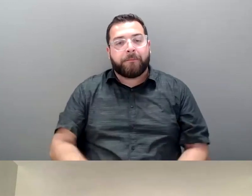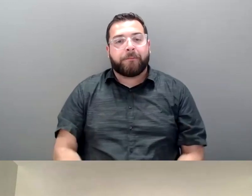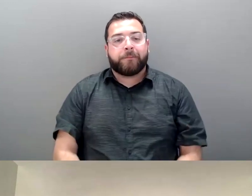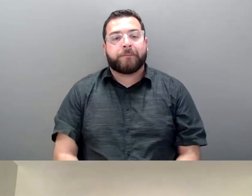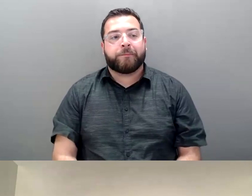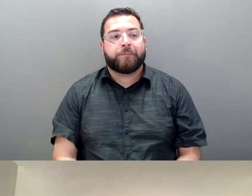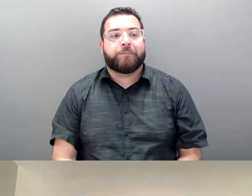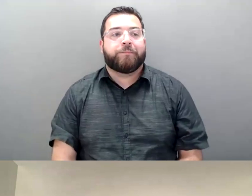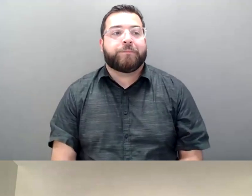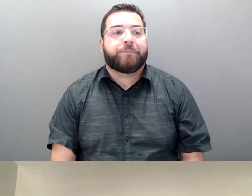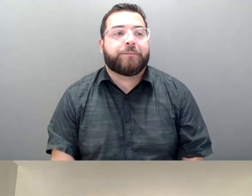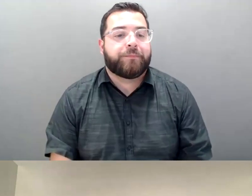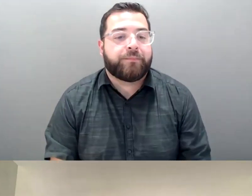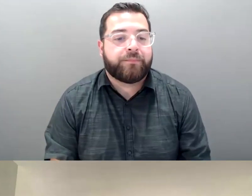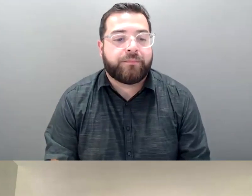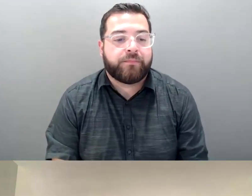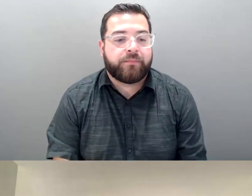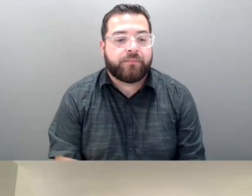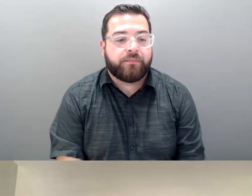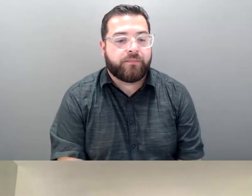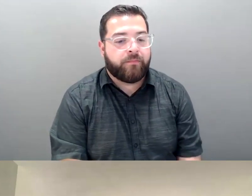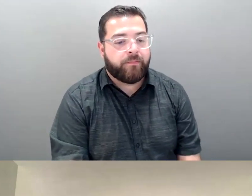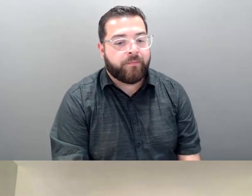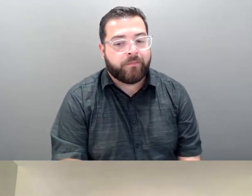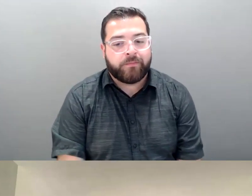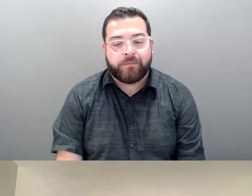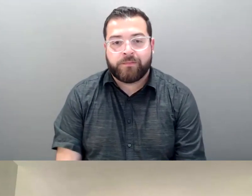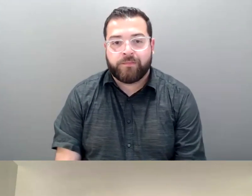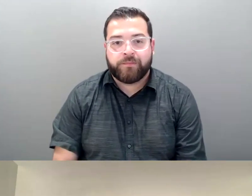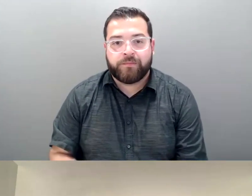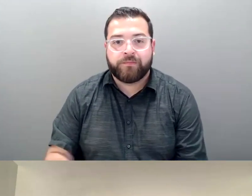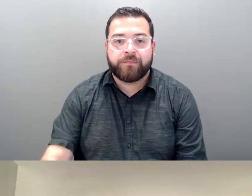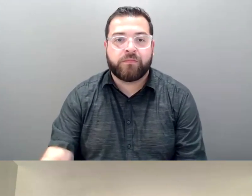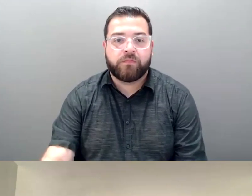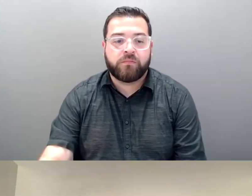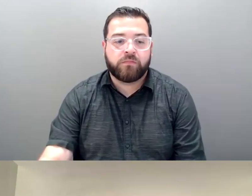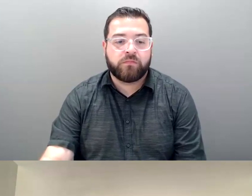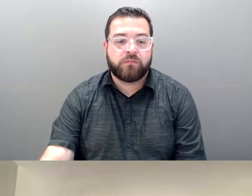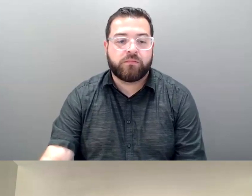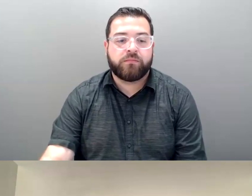share it on a screen too, maybe, or can I? Wow, it was,